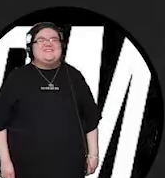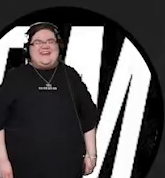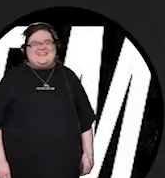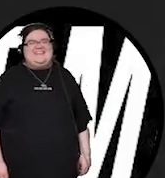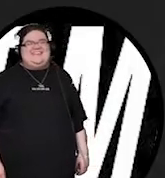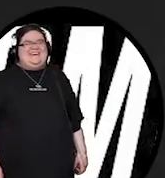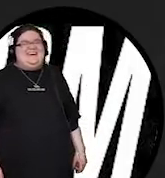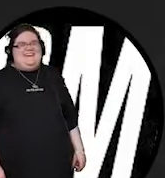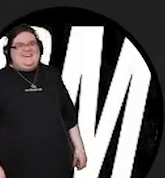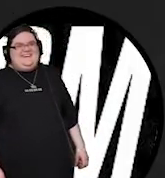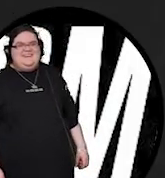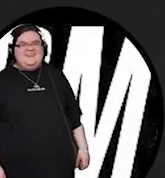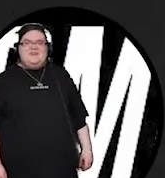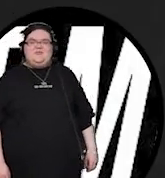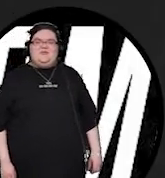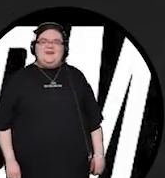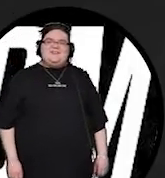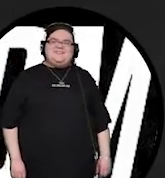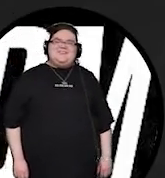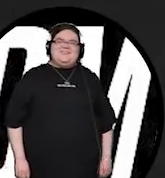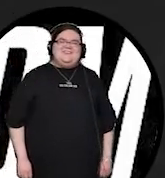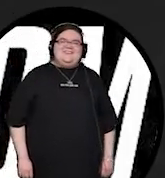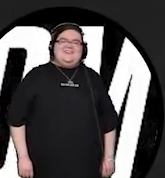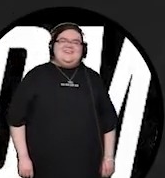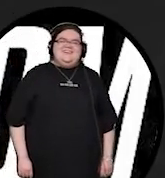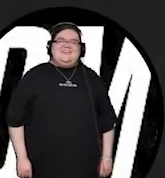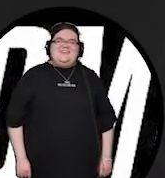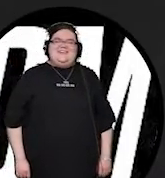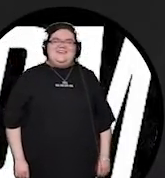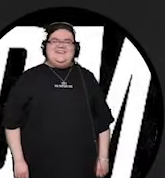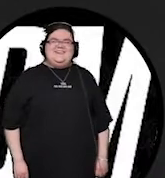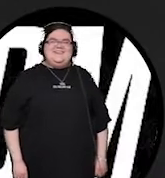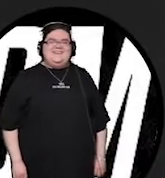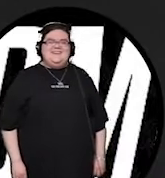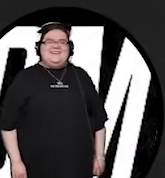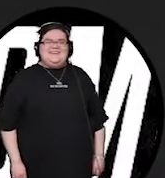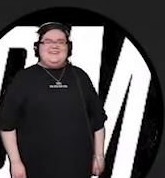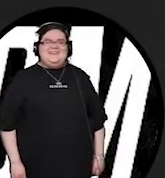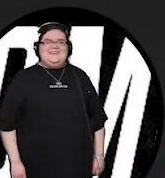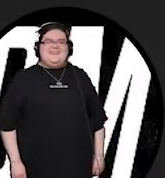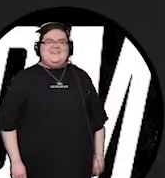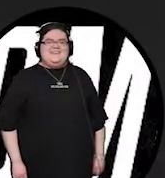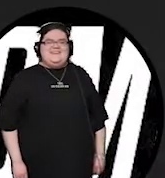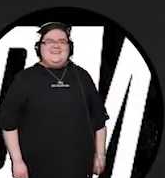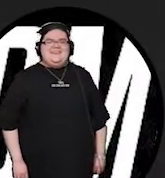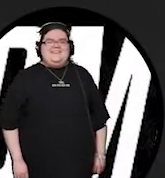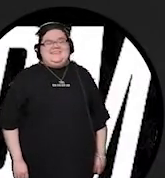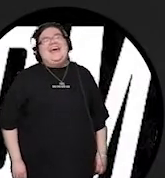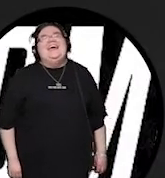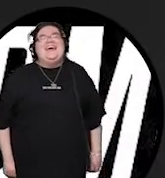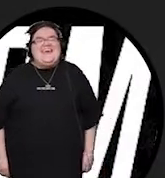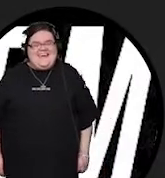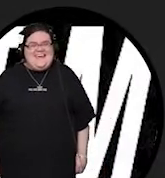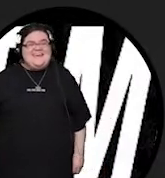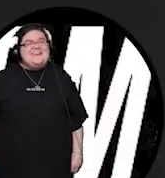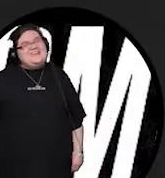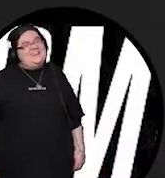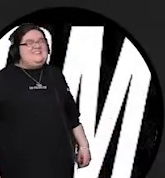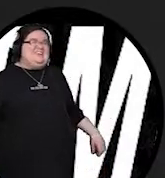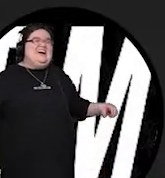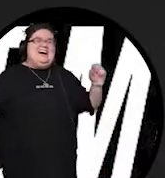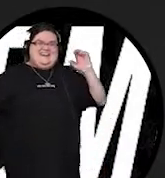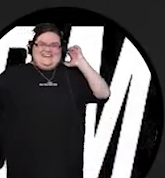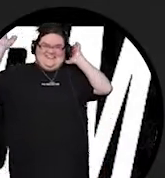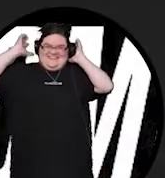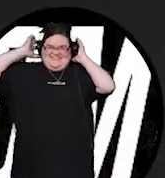Just a train of Jake Paul. Exactly. What? Thing is, this guy sucks. That's what I think I look like when I'm on the. That's what I think I